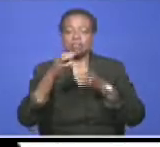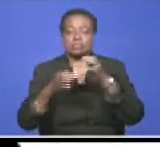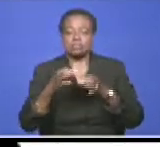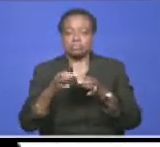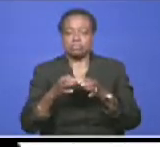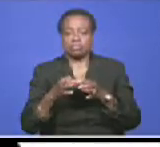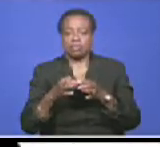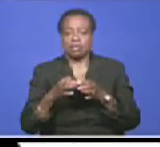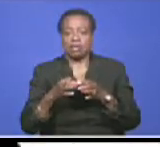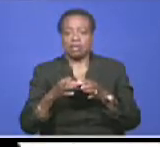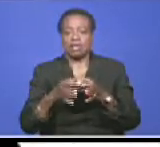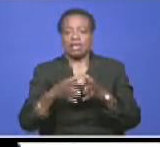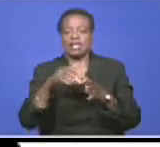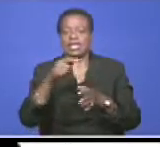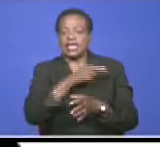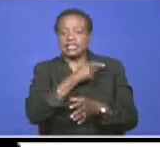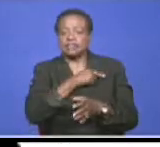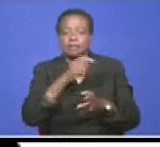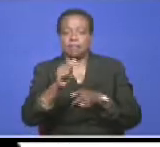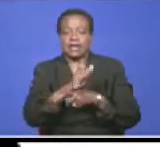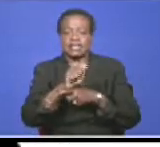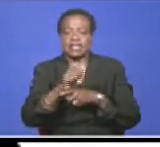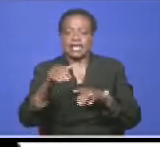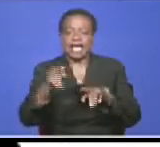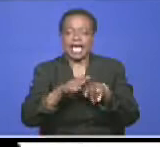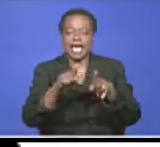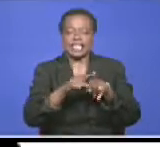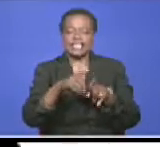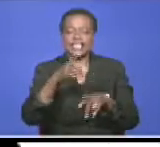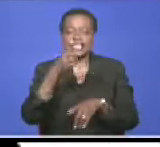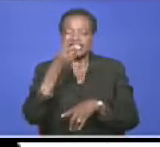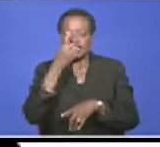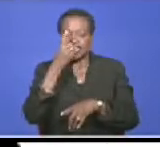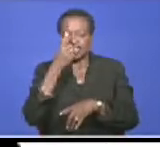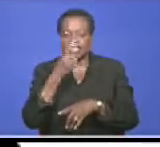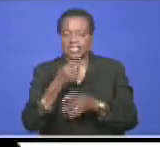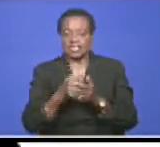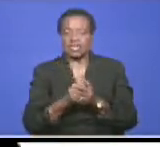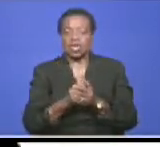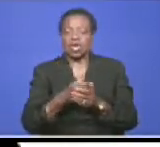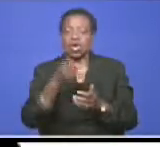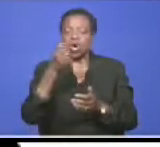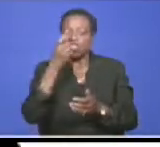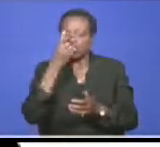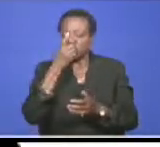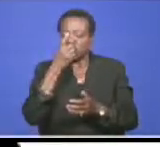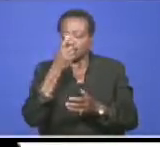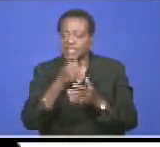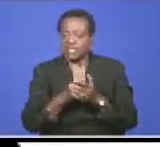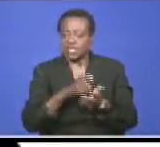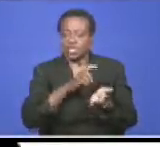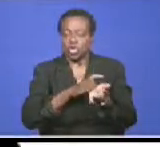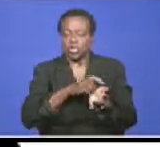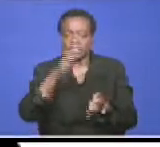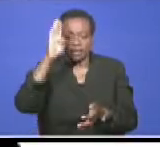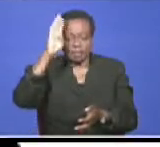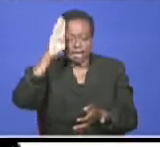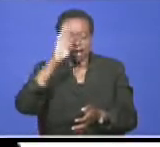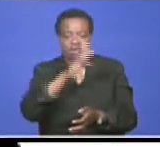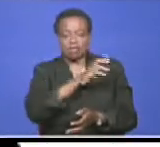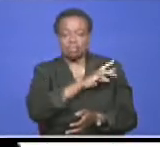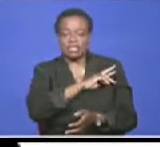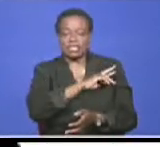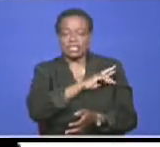dentist. According to orthodontist Dr. Barry Russell, the issue of fake dentists is just the tip of the